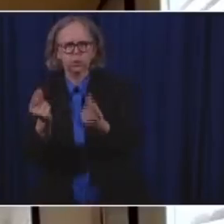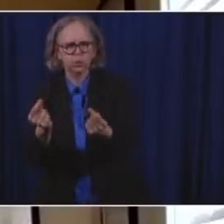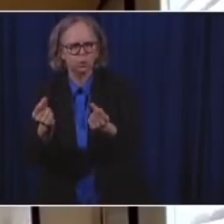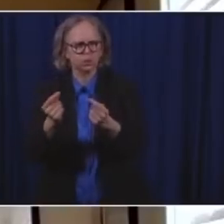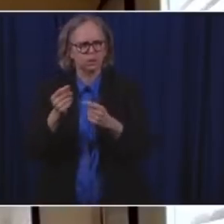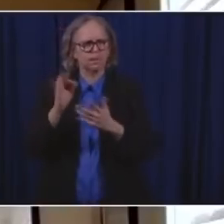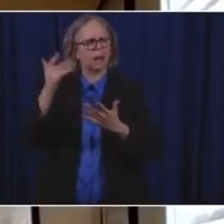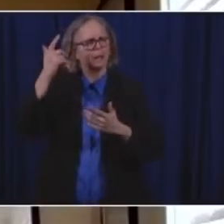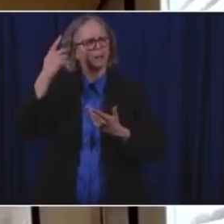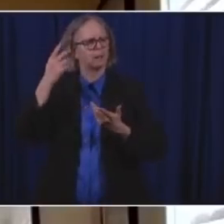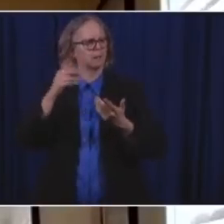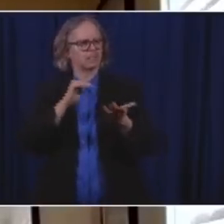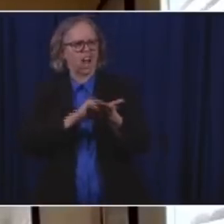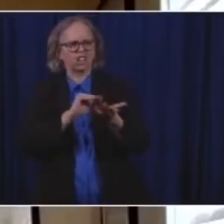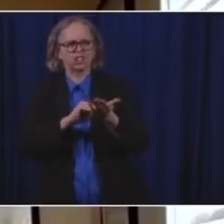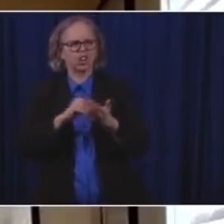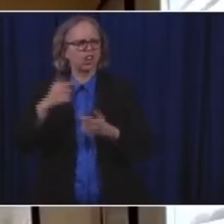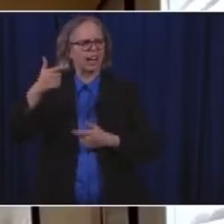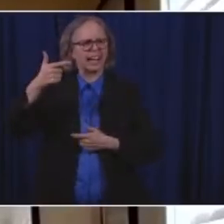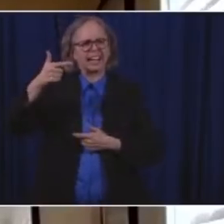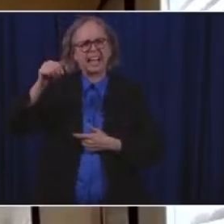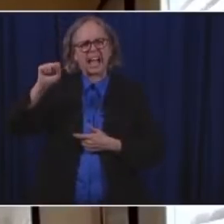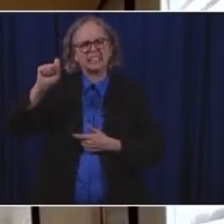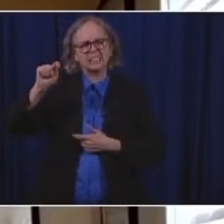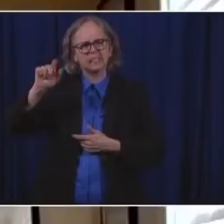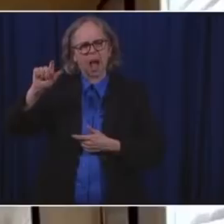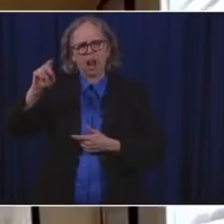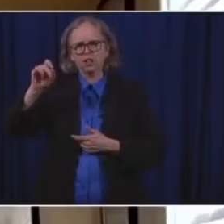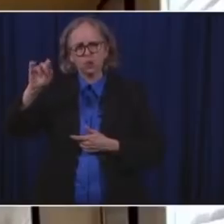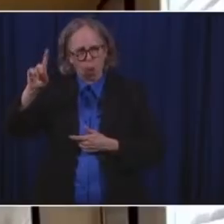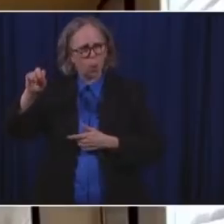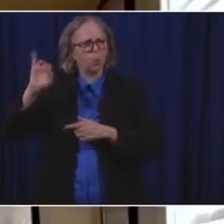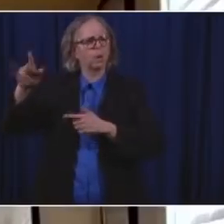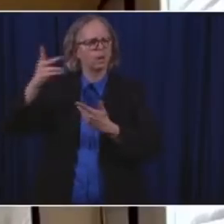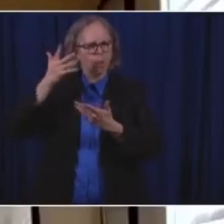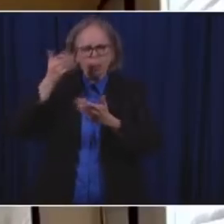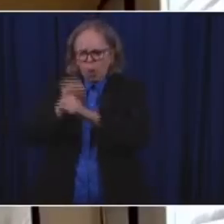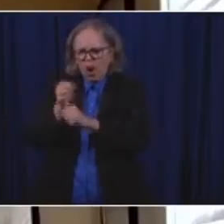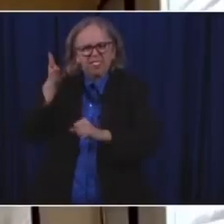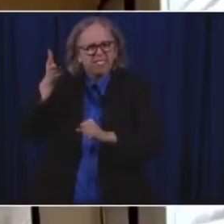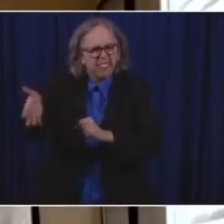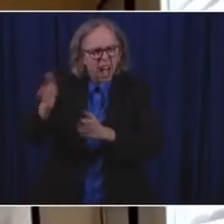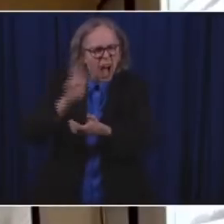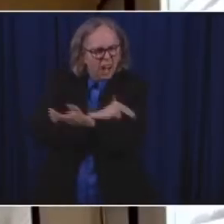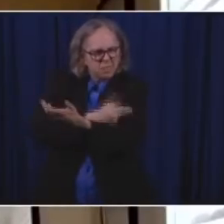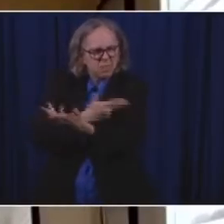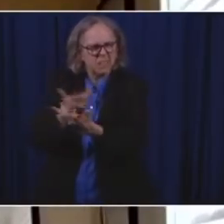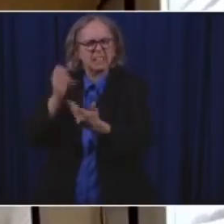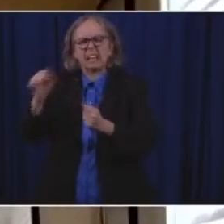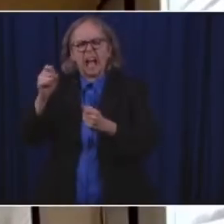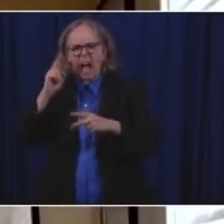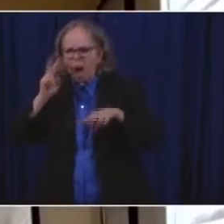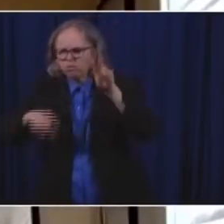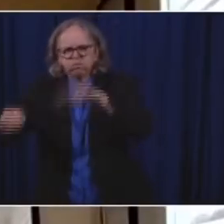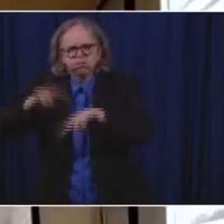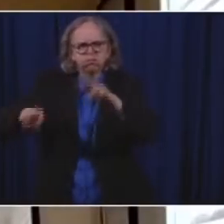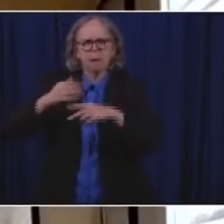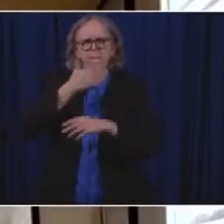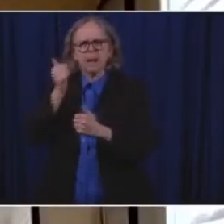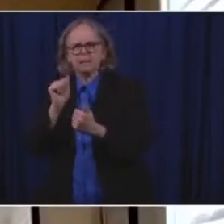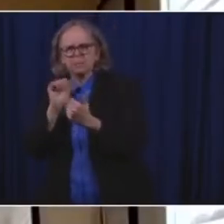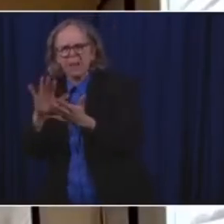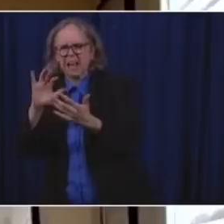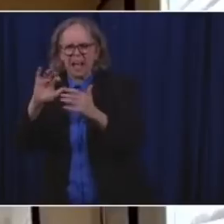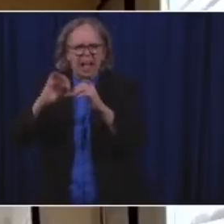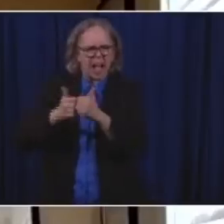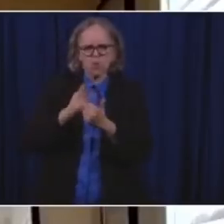Gastaldo in their organizations who can work closely to understand how to best identify the most at-risk